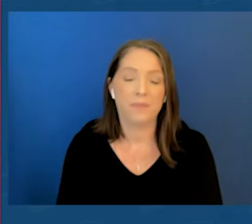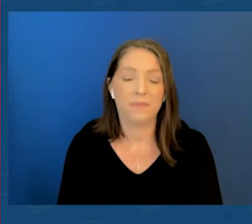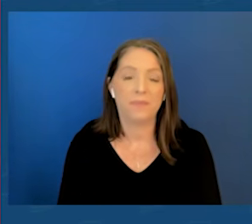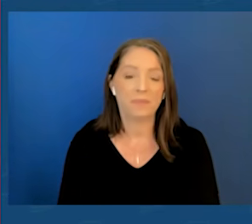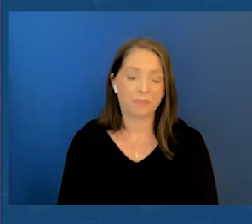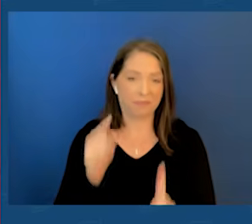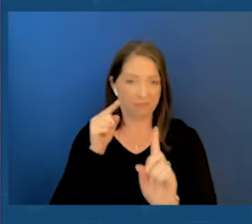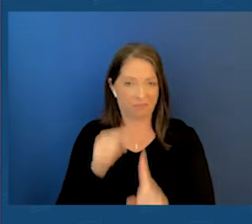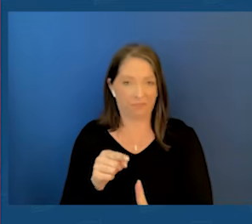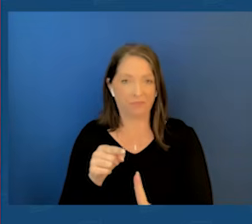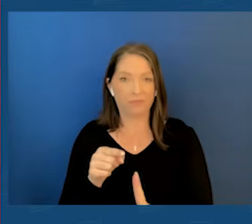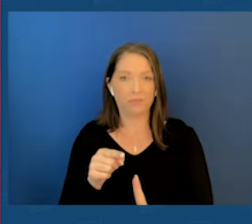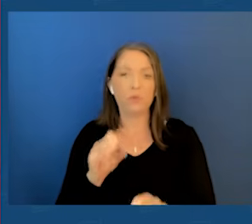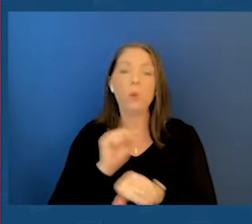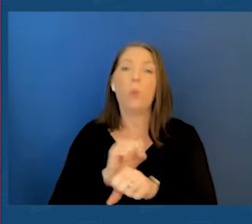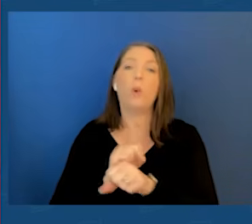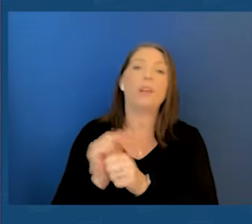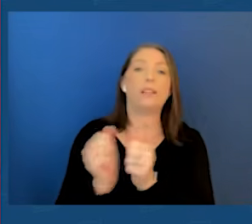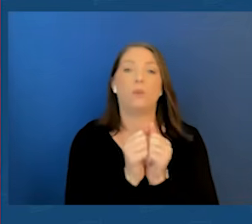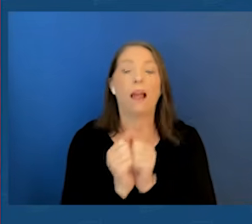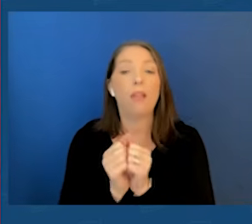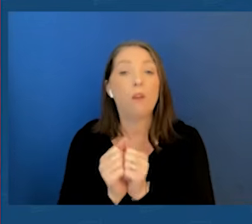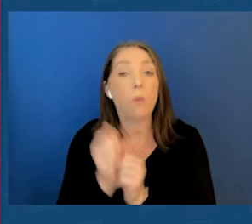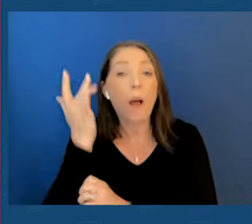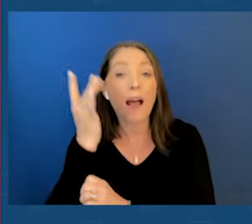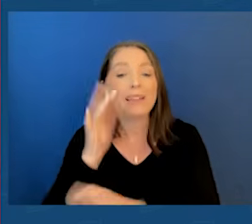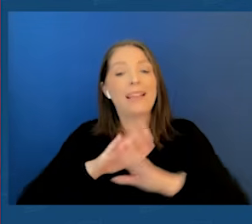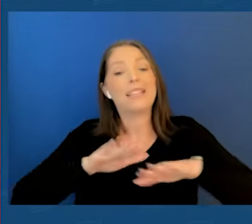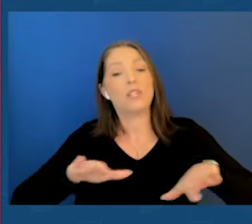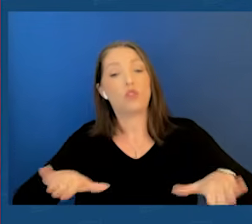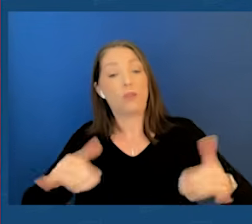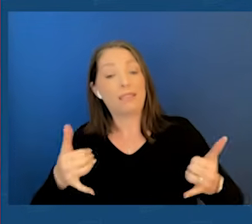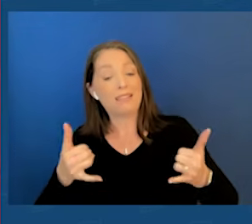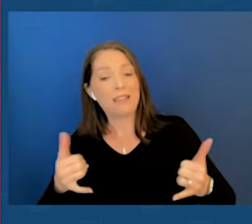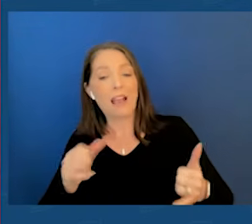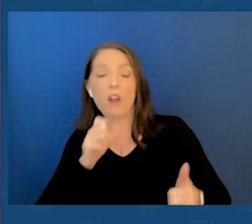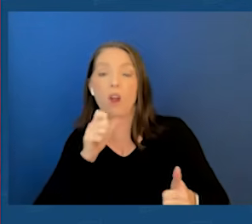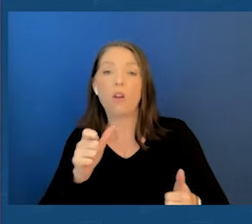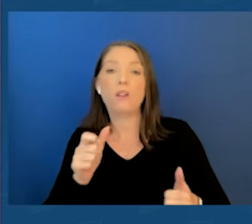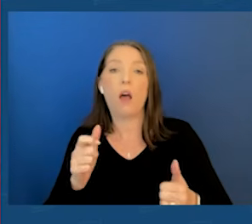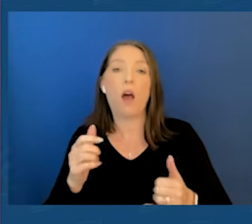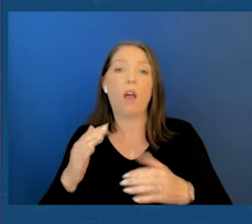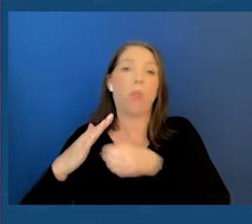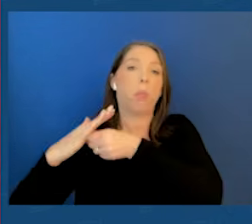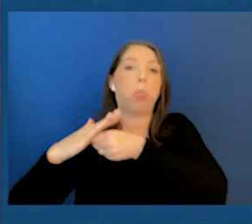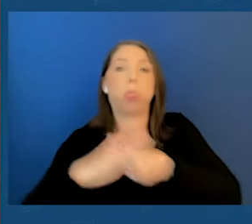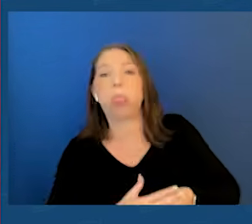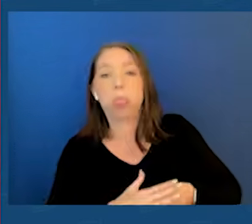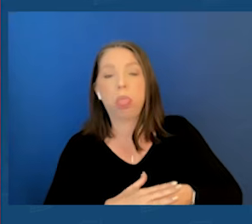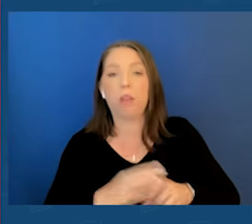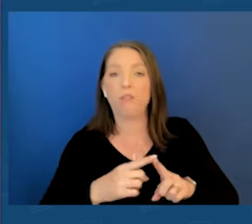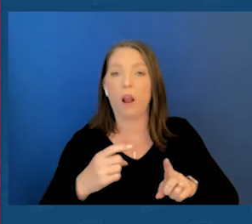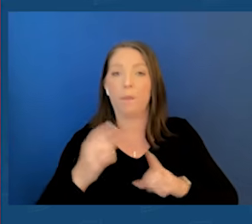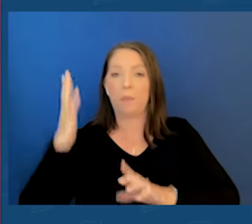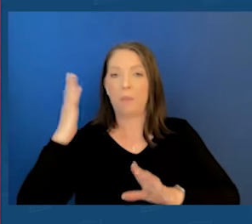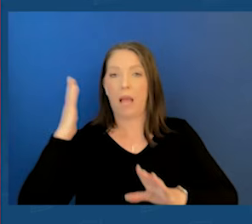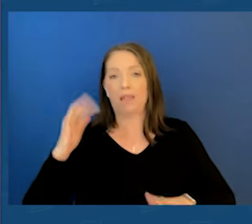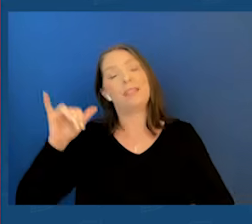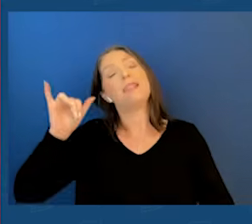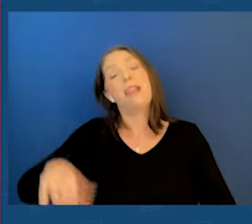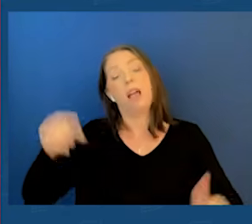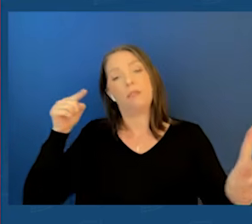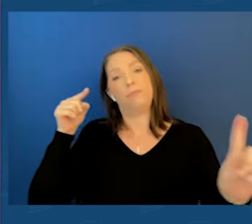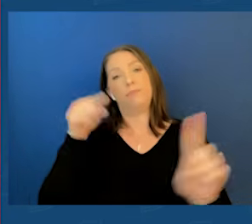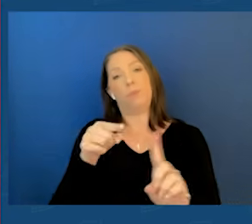Working together so the children of today are not weighed down by the shackles of the past. That is the message we are talking about